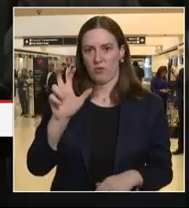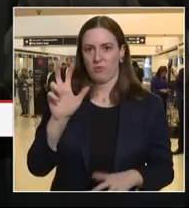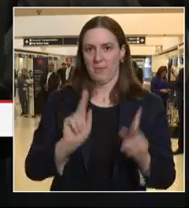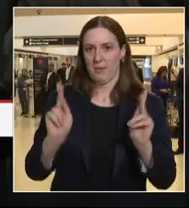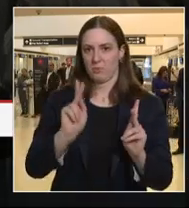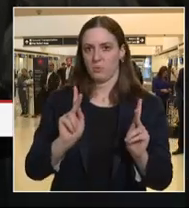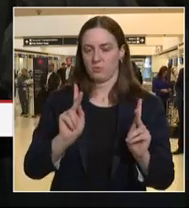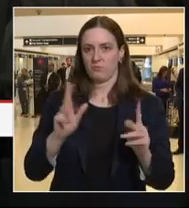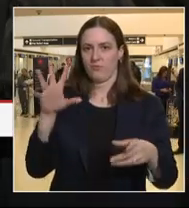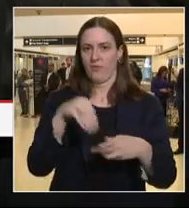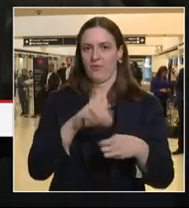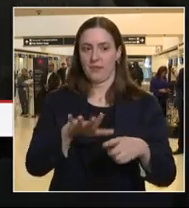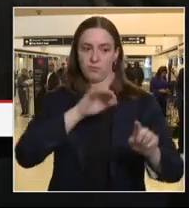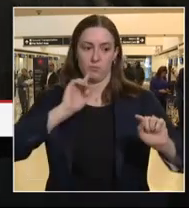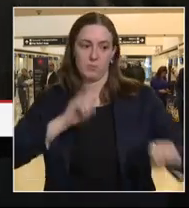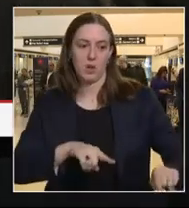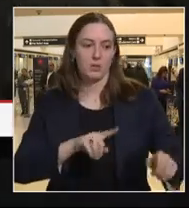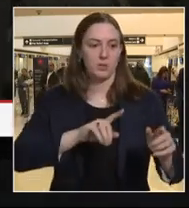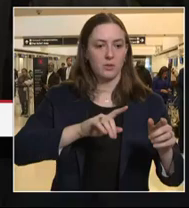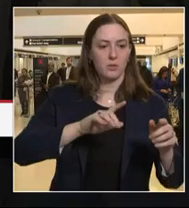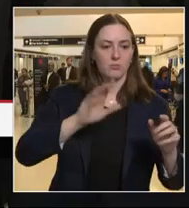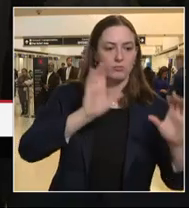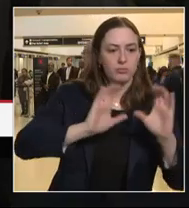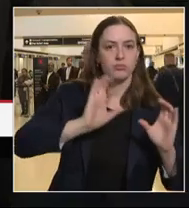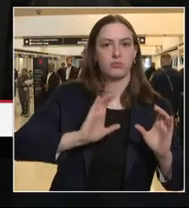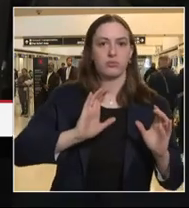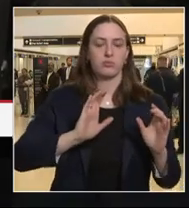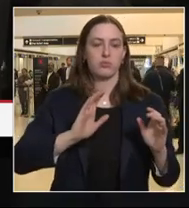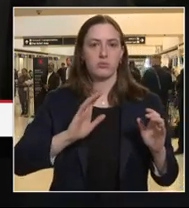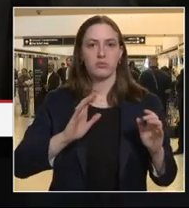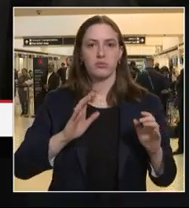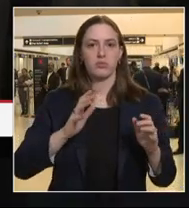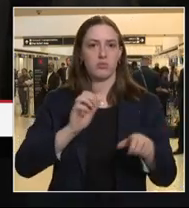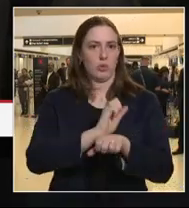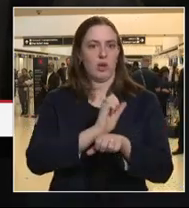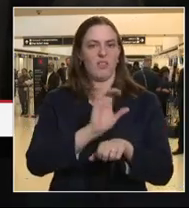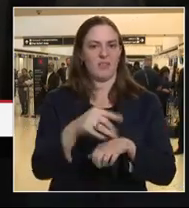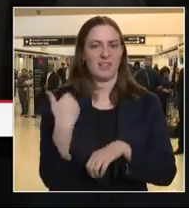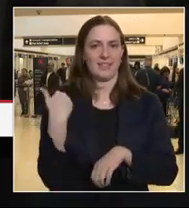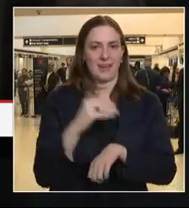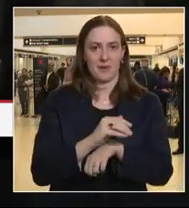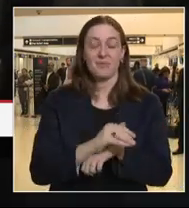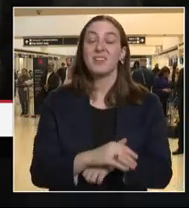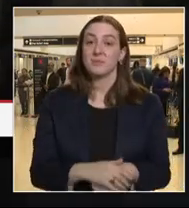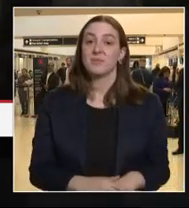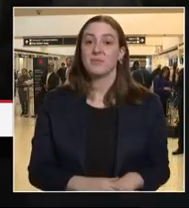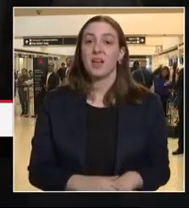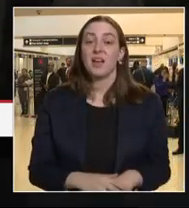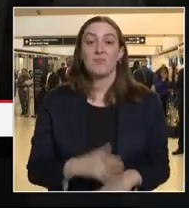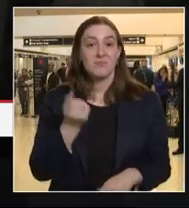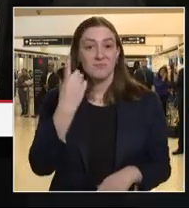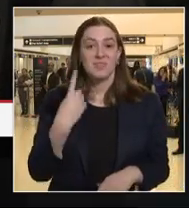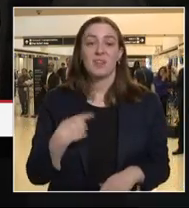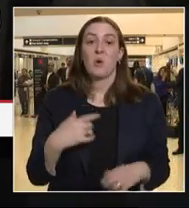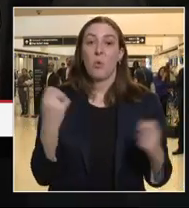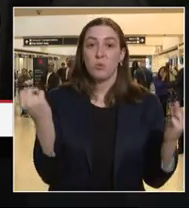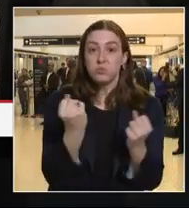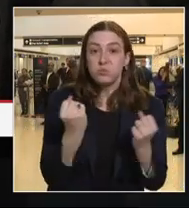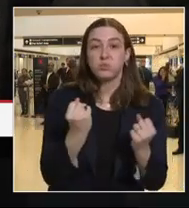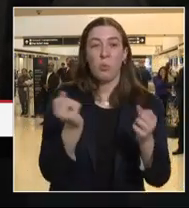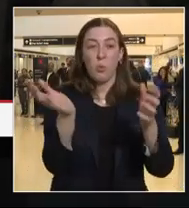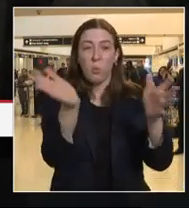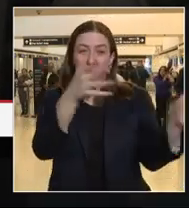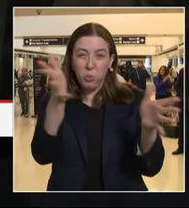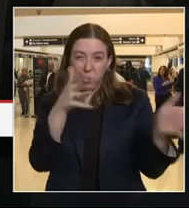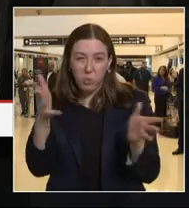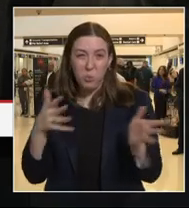night. These responders found extremely frigid conditions. They found heavy wind. They found ice on the water,